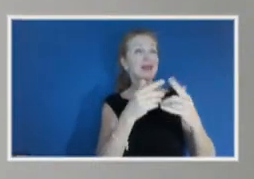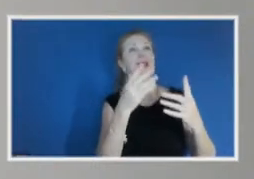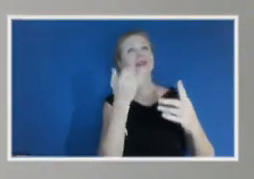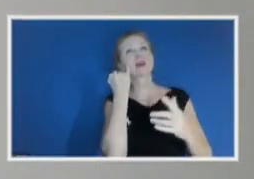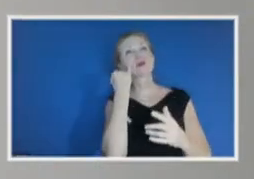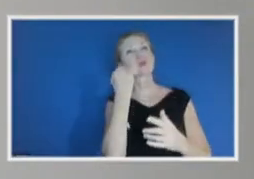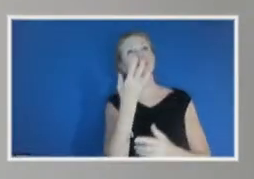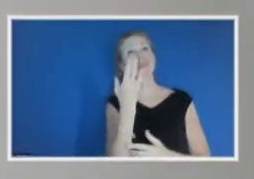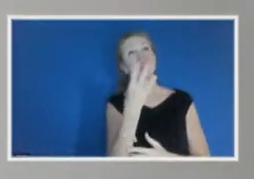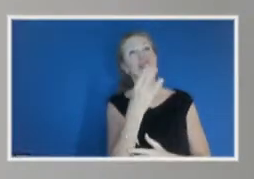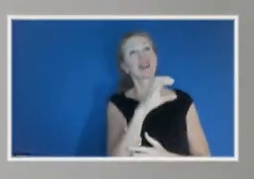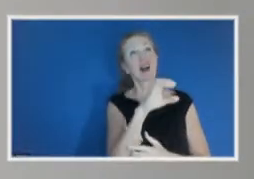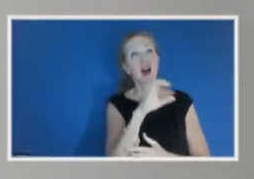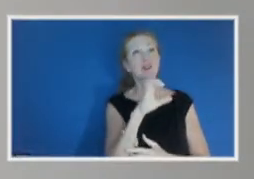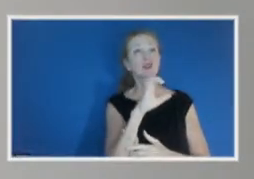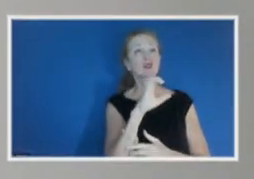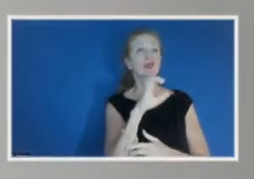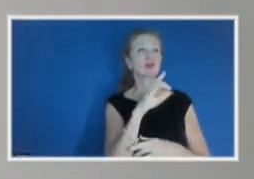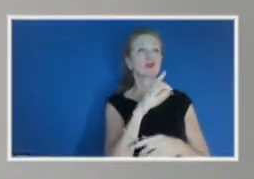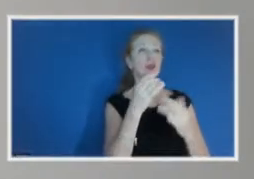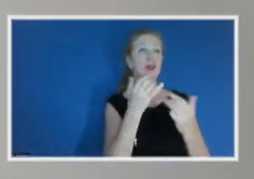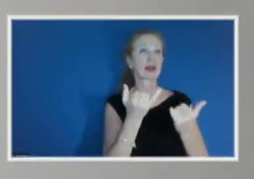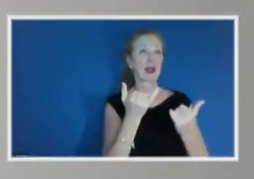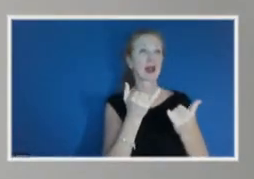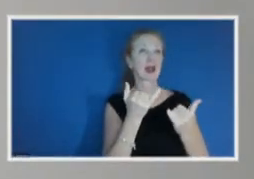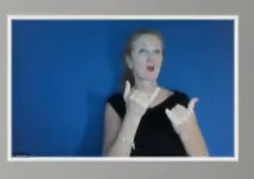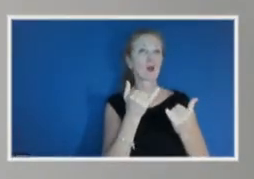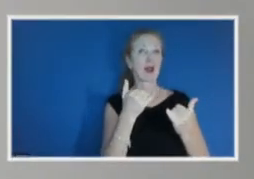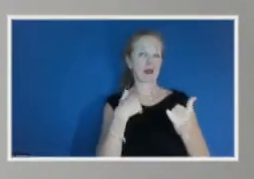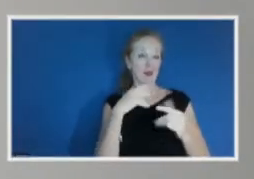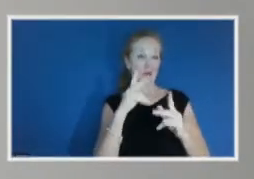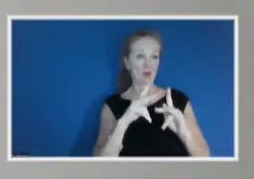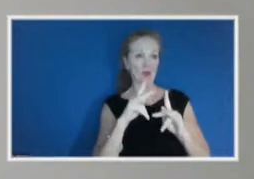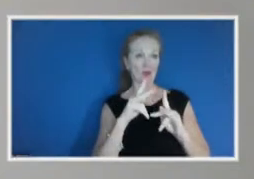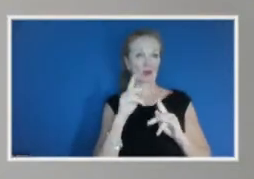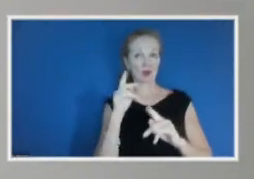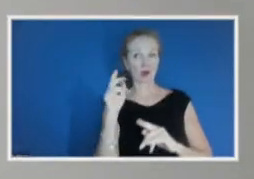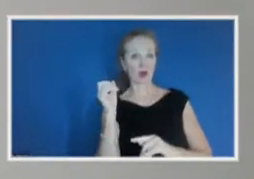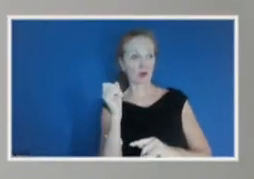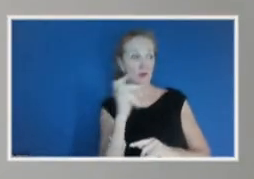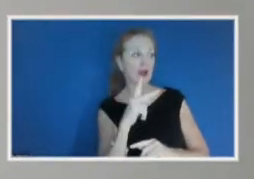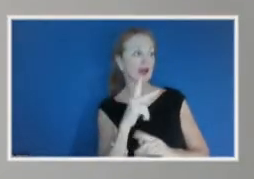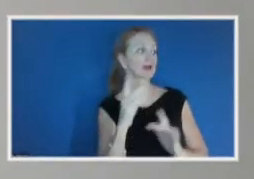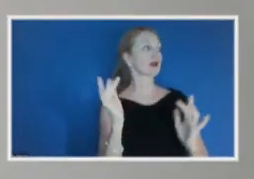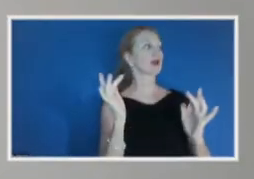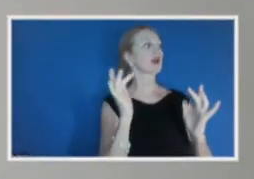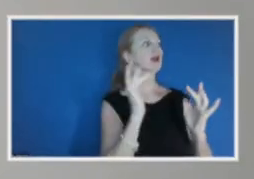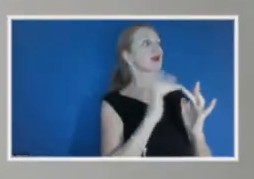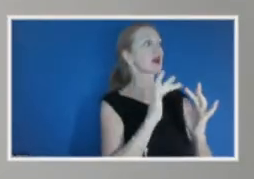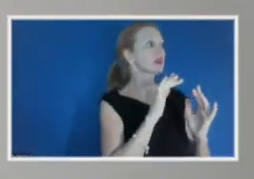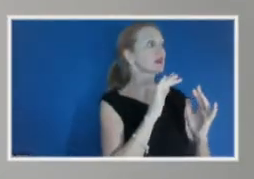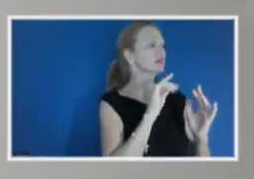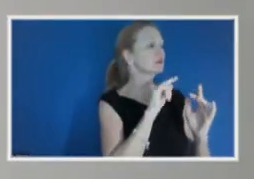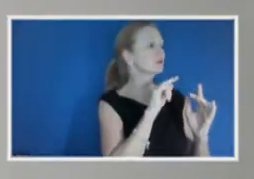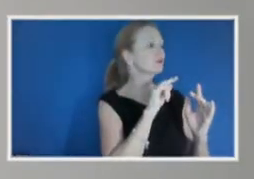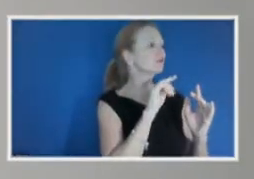so right now, we have people that are actually going back and reaching back out to those individuals to